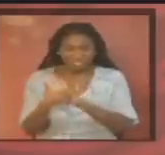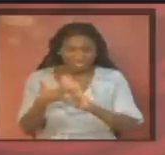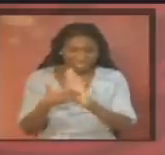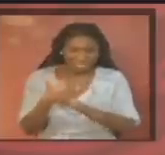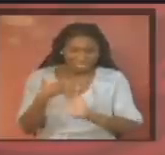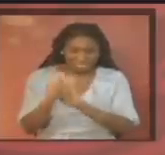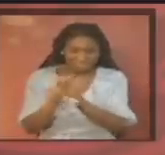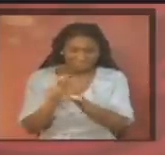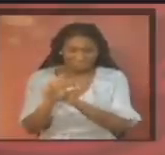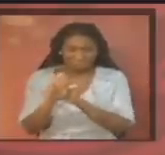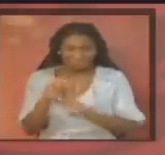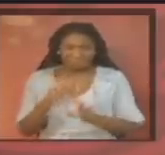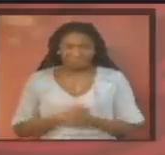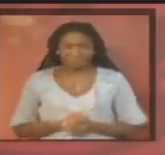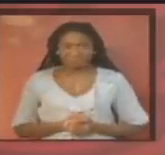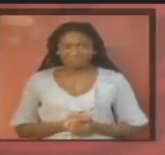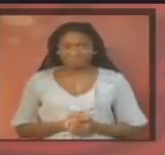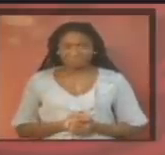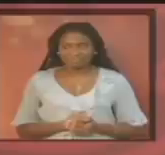clean your phone.